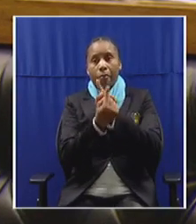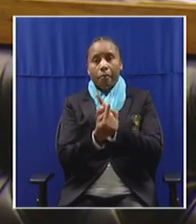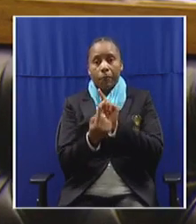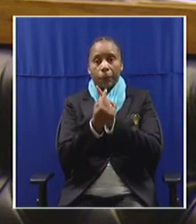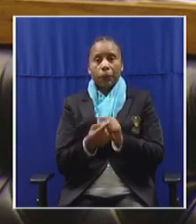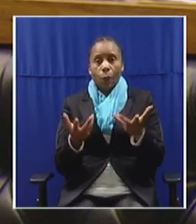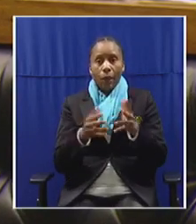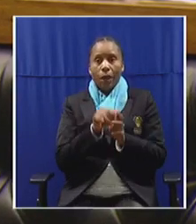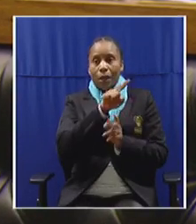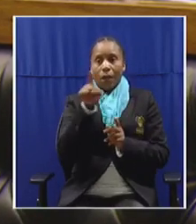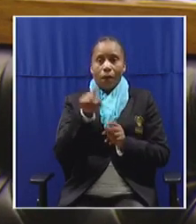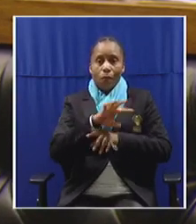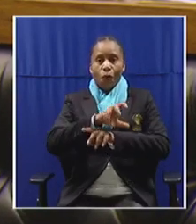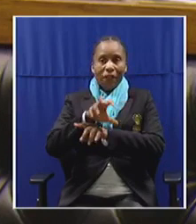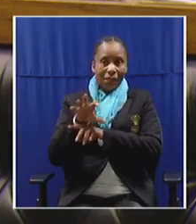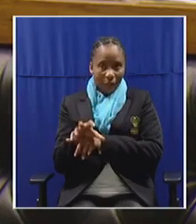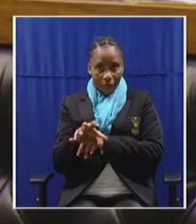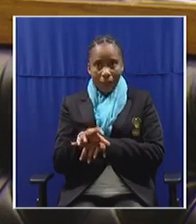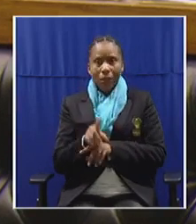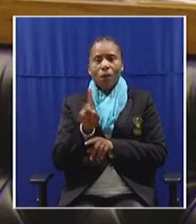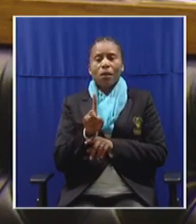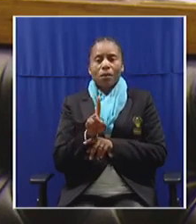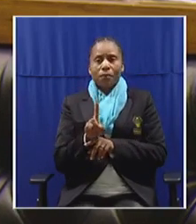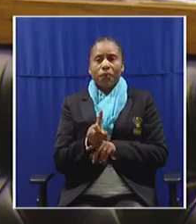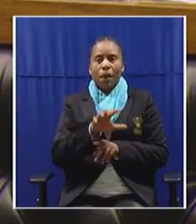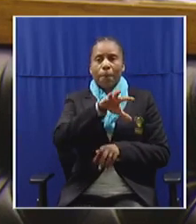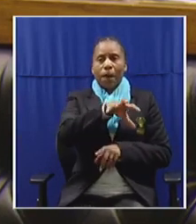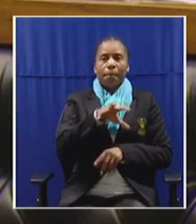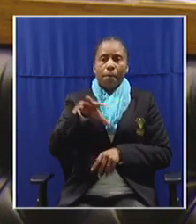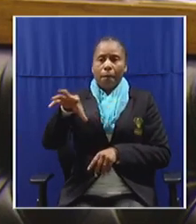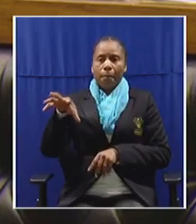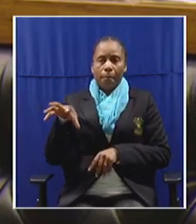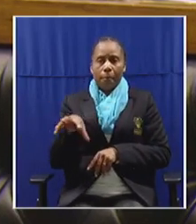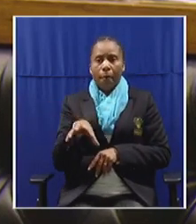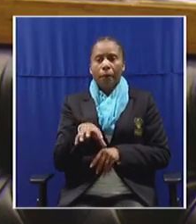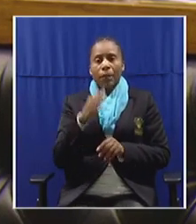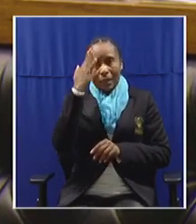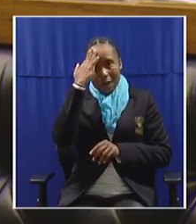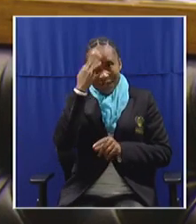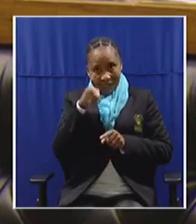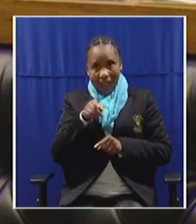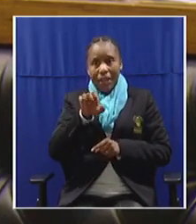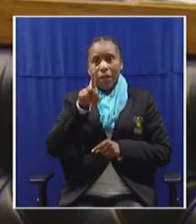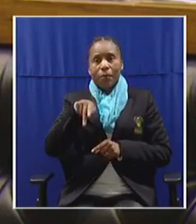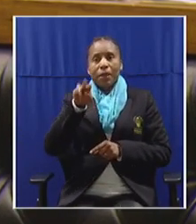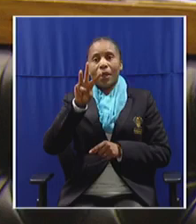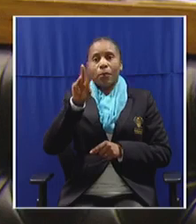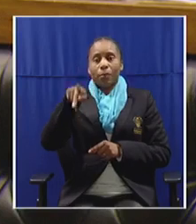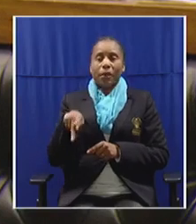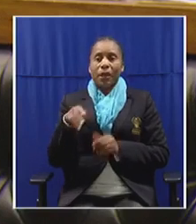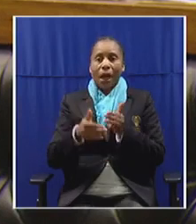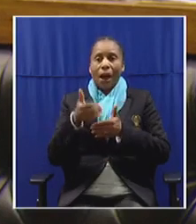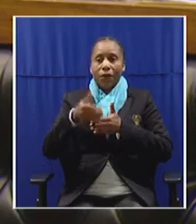provinces has to do with the placement of EPWP graduates after the end of their contracted